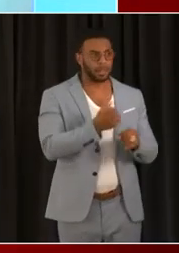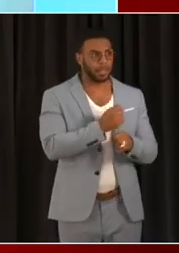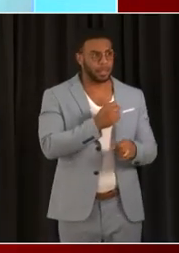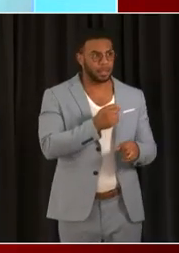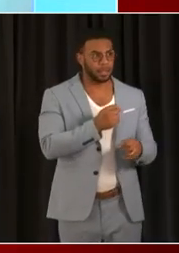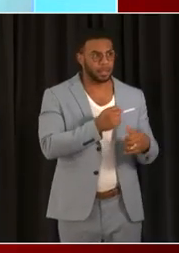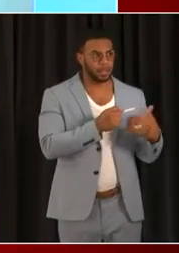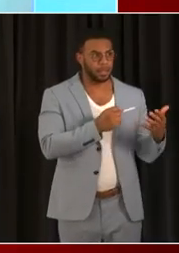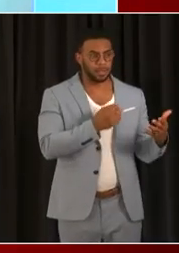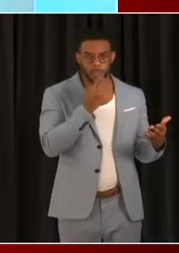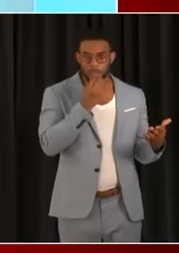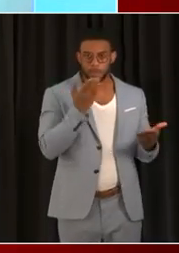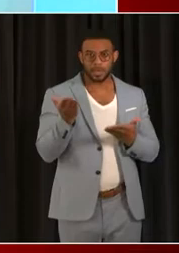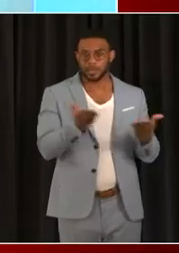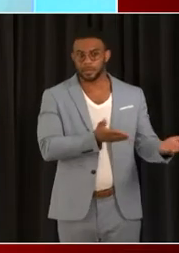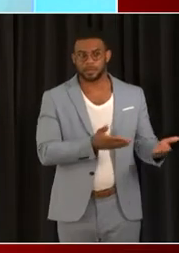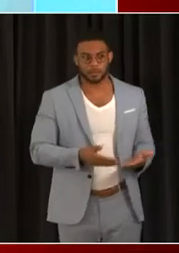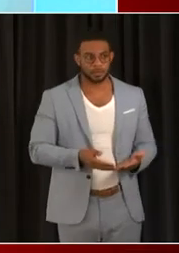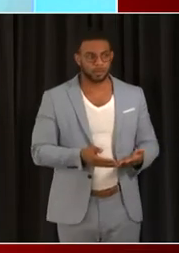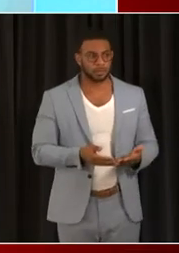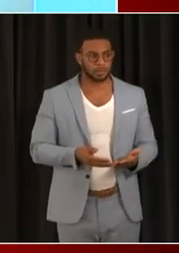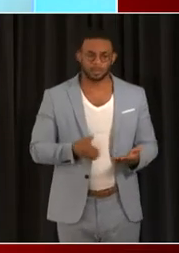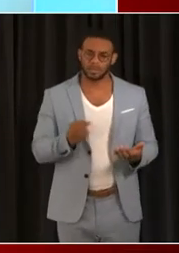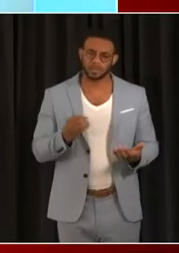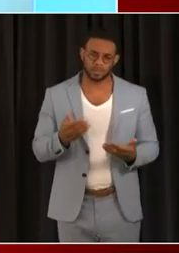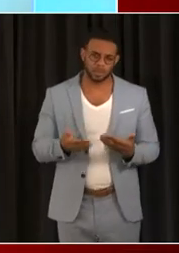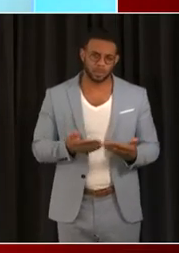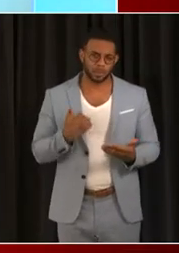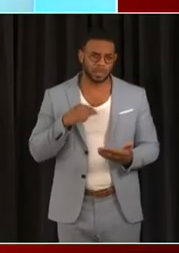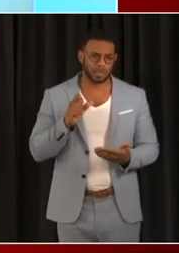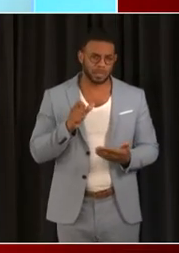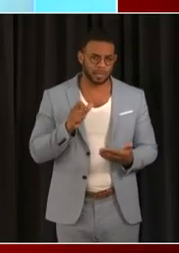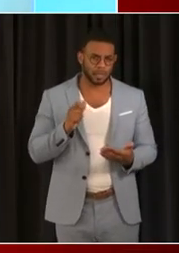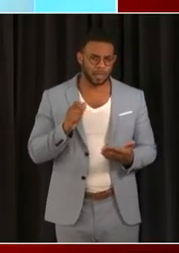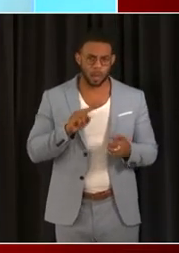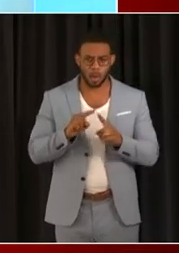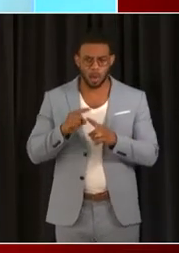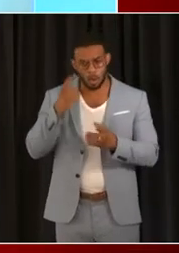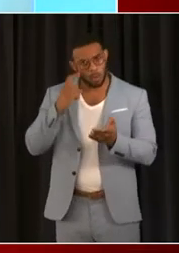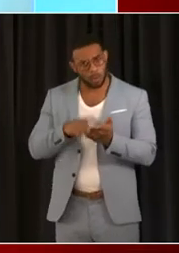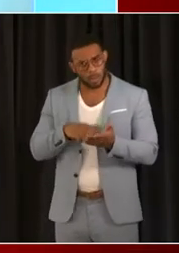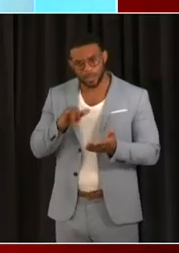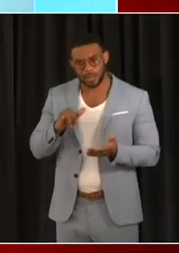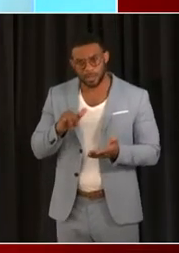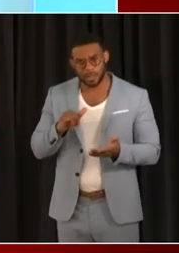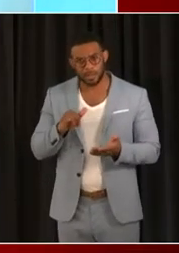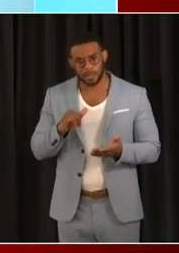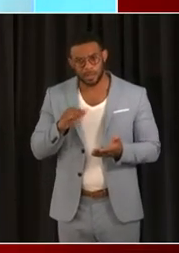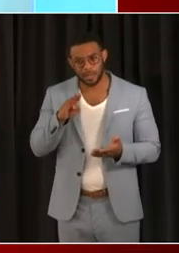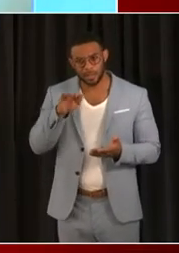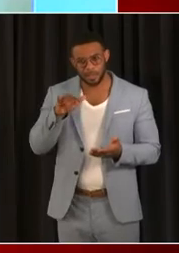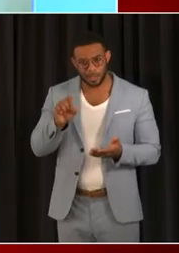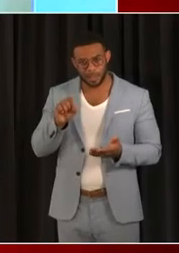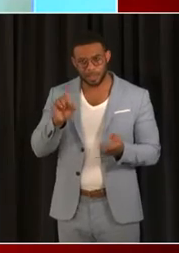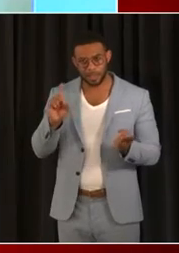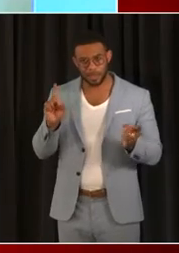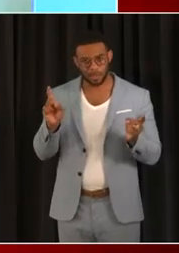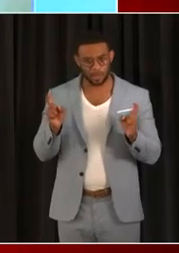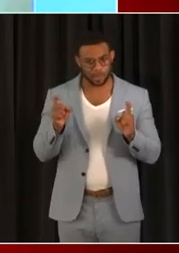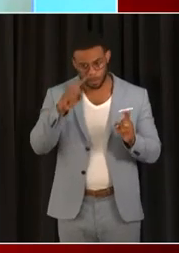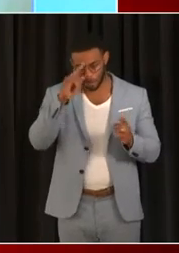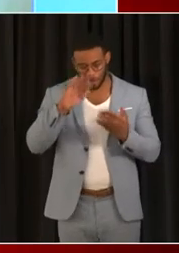got that food delivered. So we need to also recognize that it's bias that's